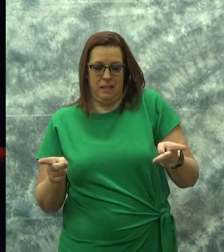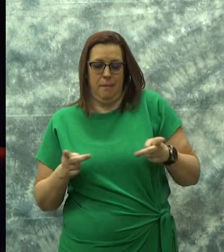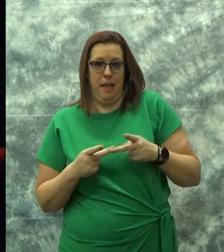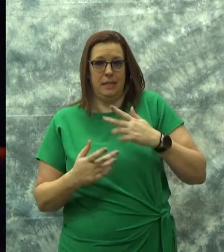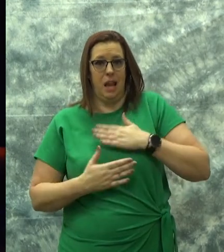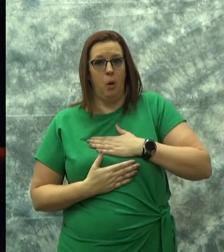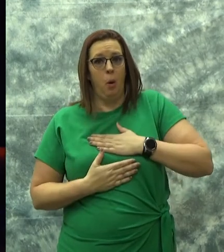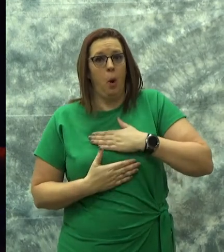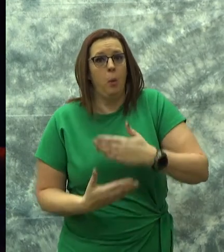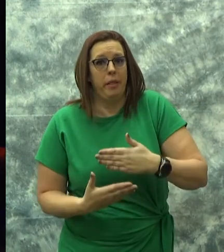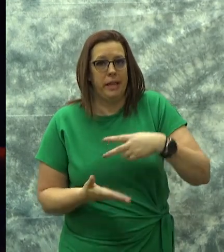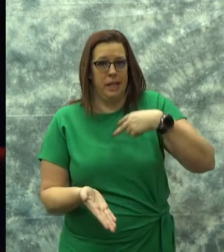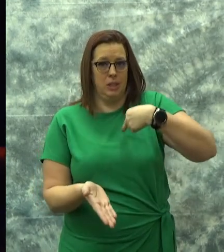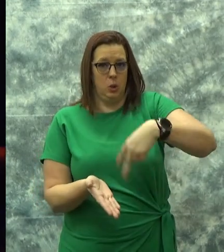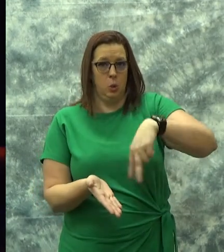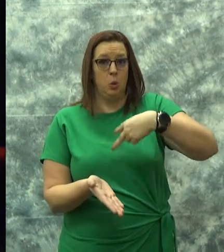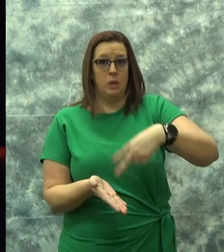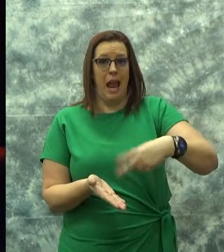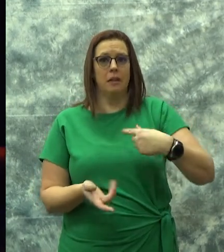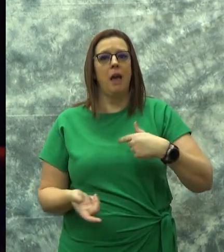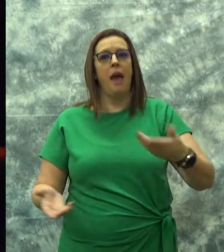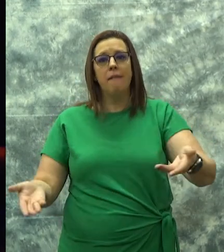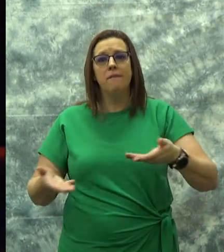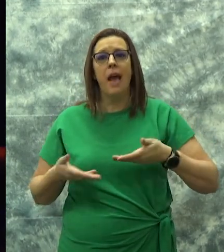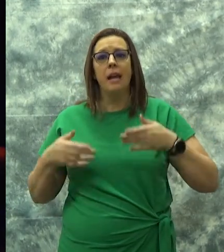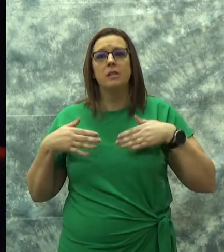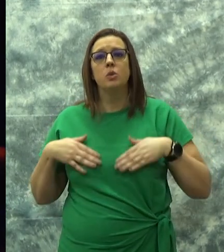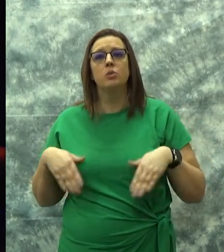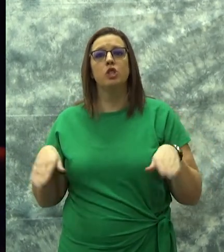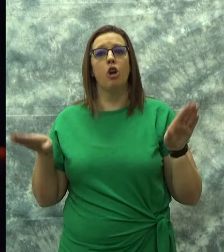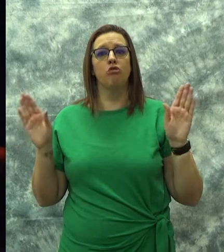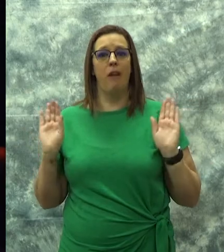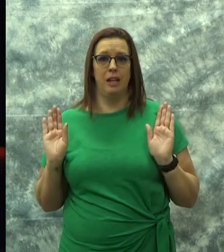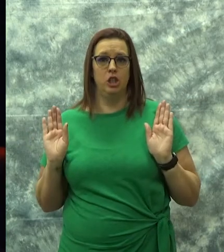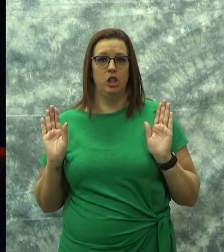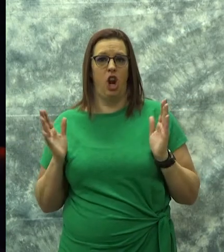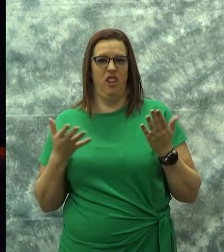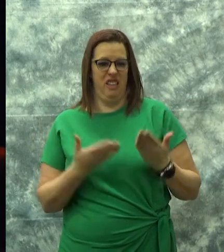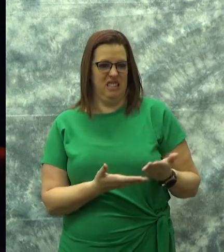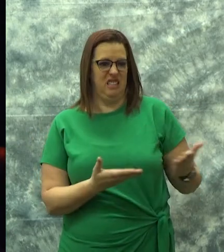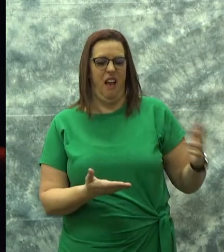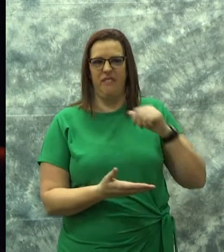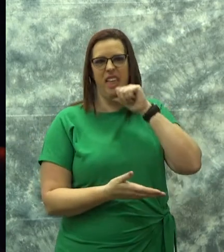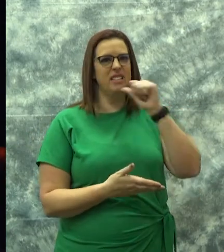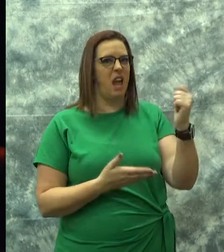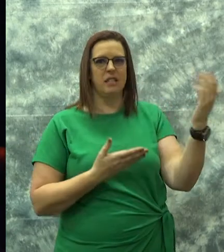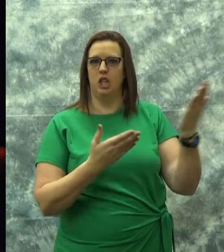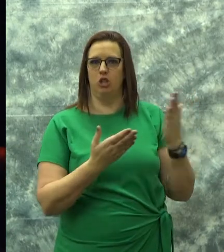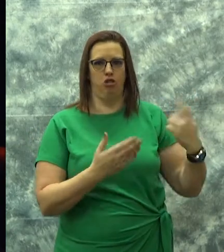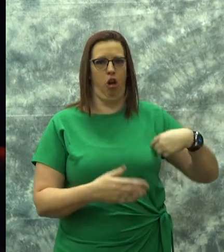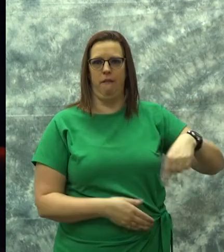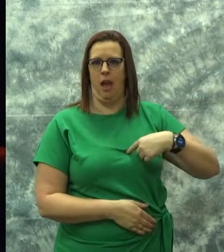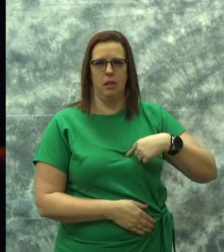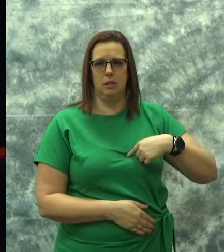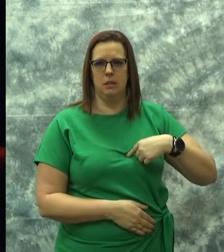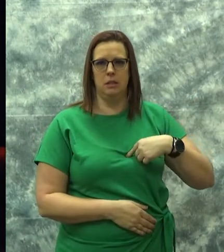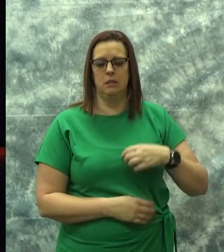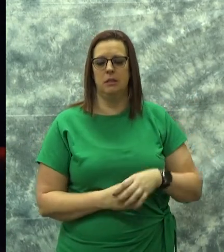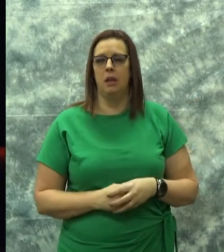and willingness to dance that dance, I invite us to surrender that which no longer serves us, to